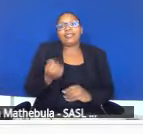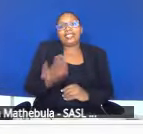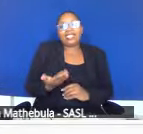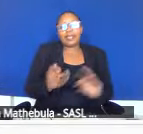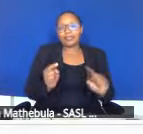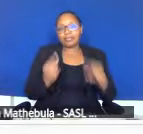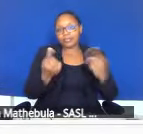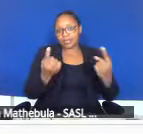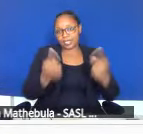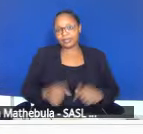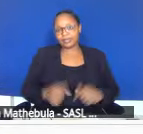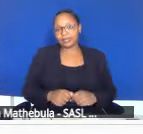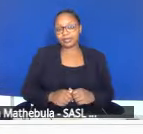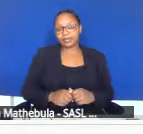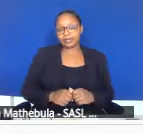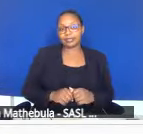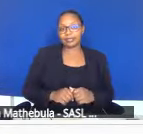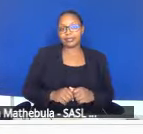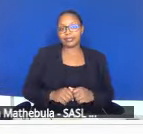Okay.